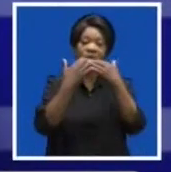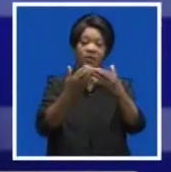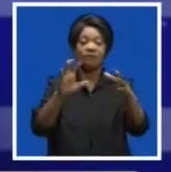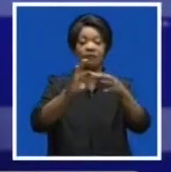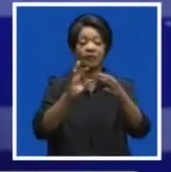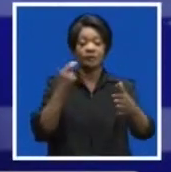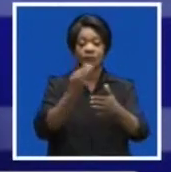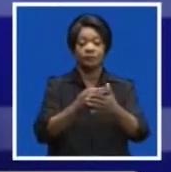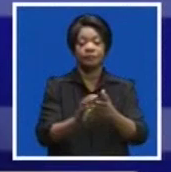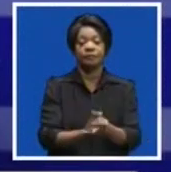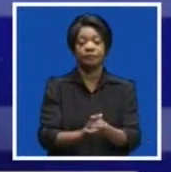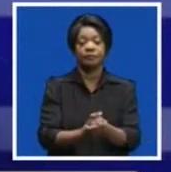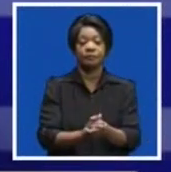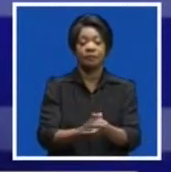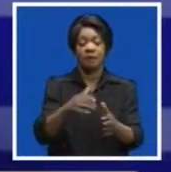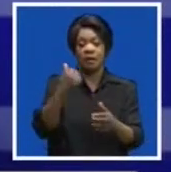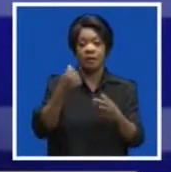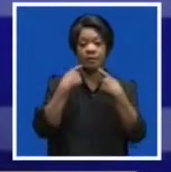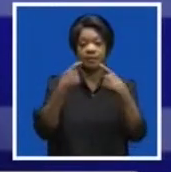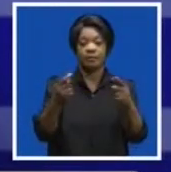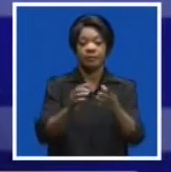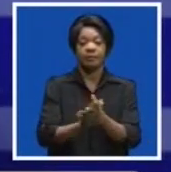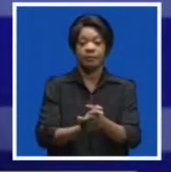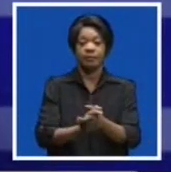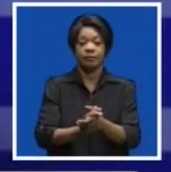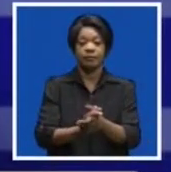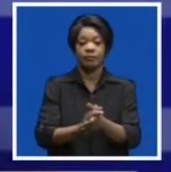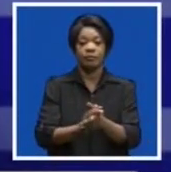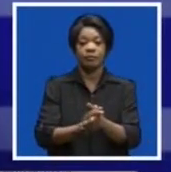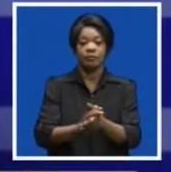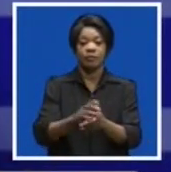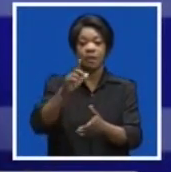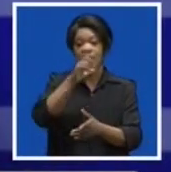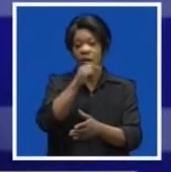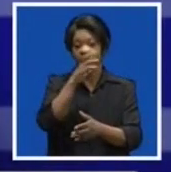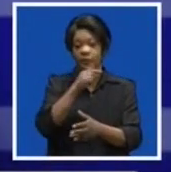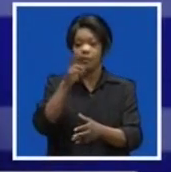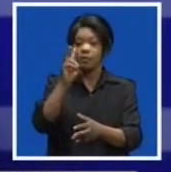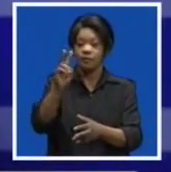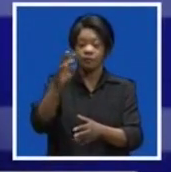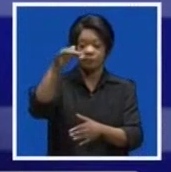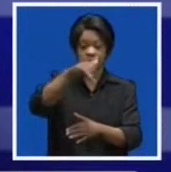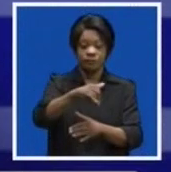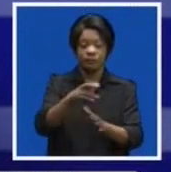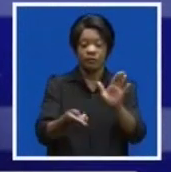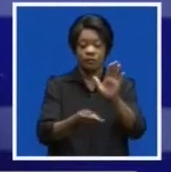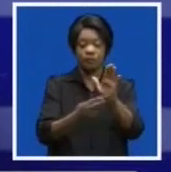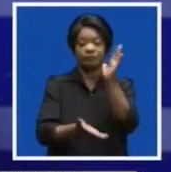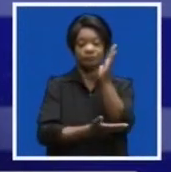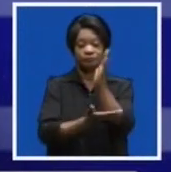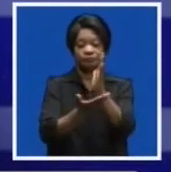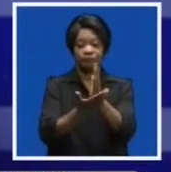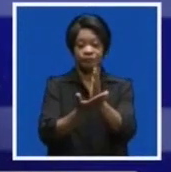still staying with us, and now for the rest of the news. Water levels at the Victoria Falls in Livingston this morning started showing signs of